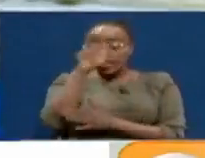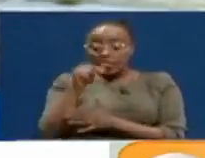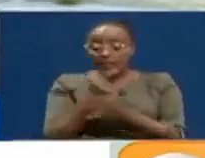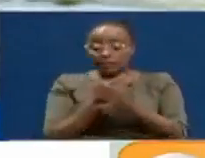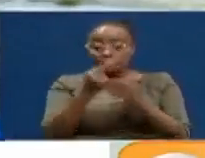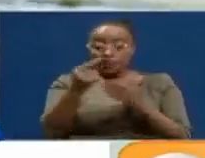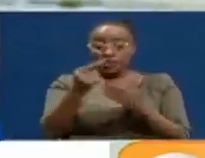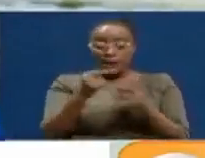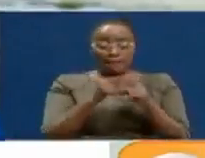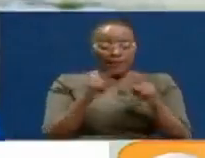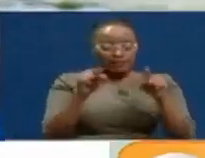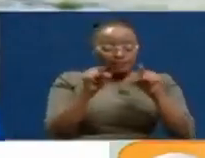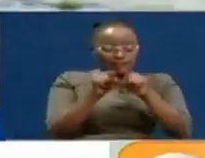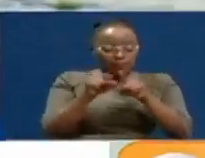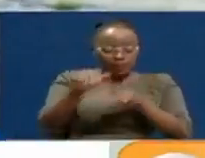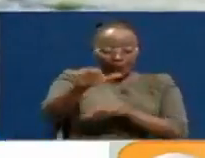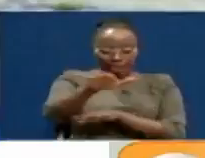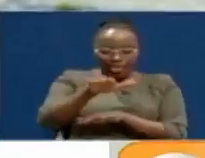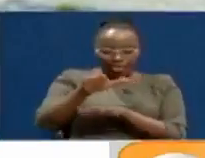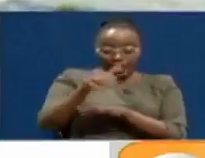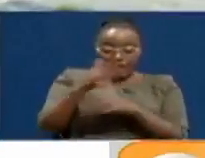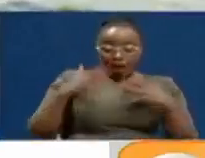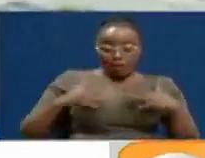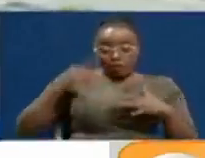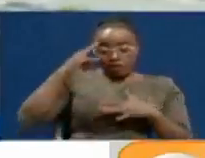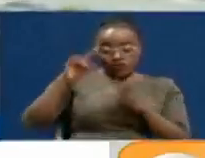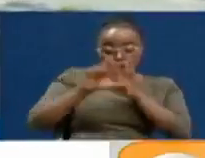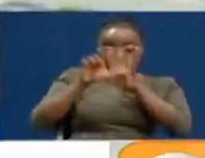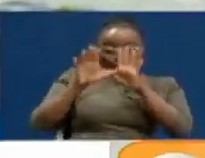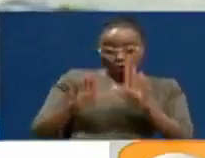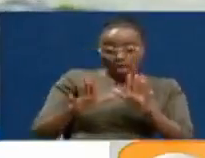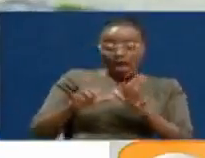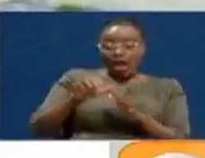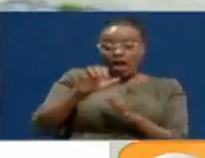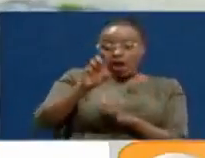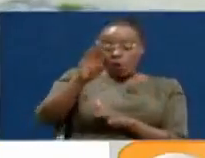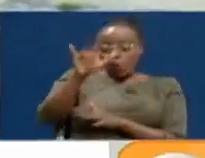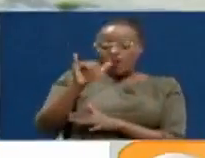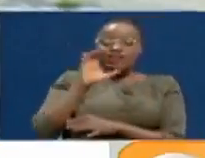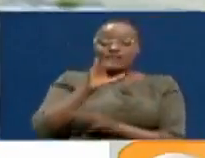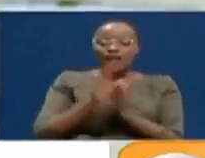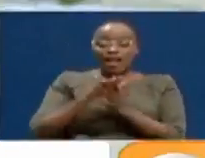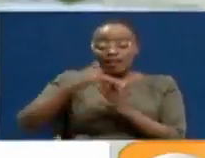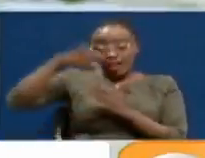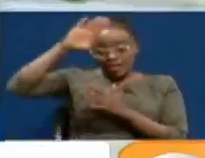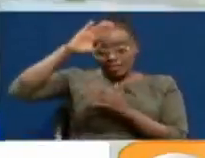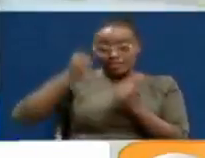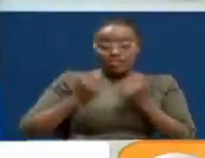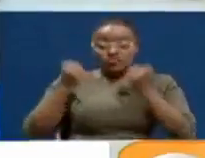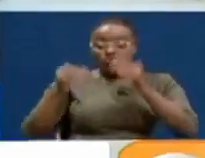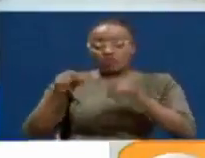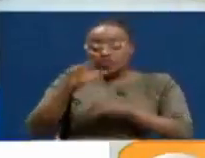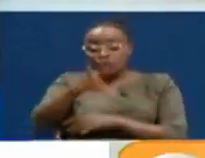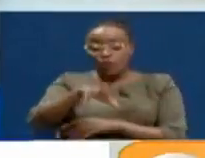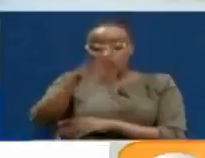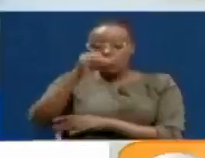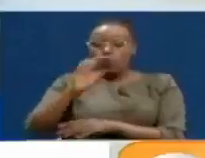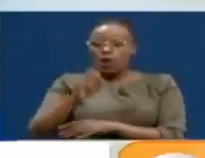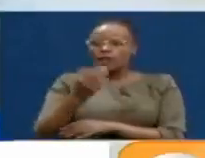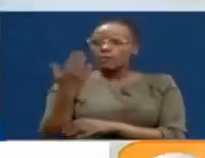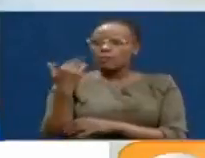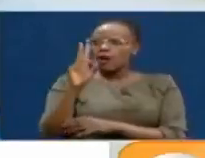week. And it is the same spot that the bodies of lawyer Willie Kimani, his client, and a taxi driver were found back